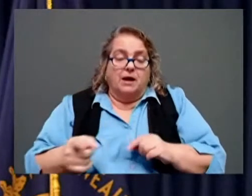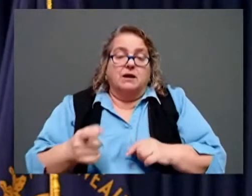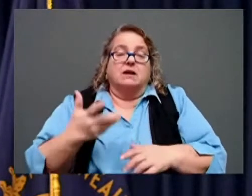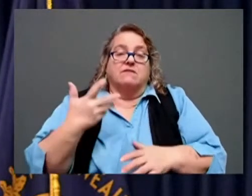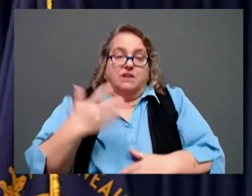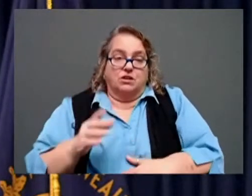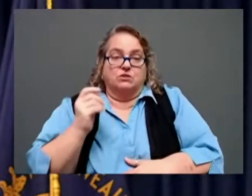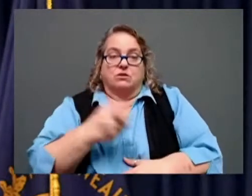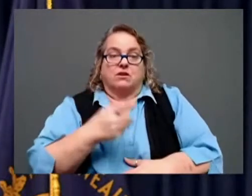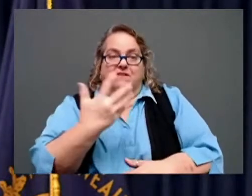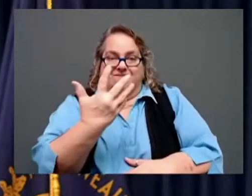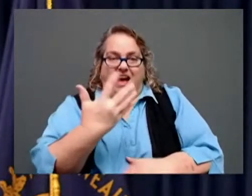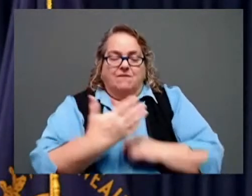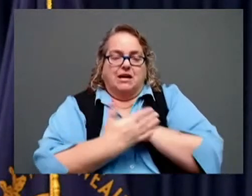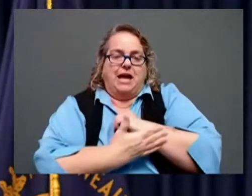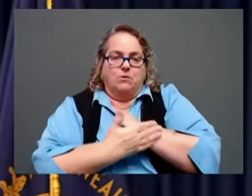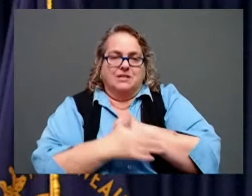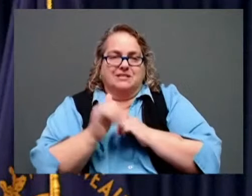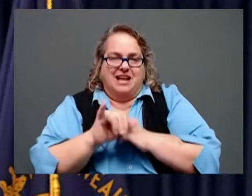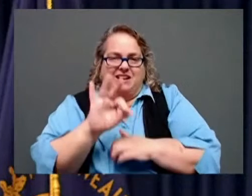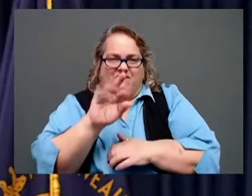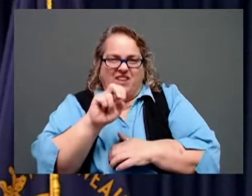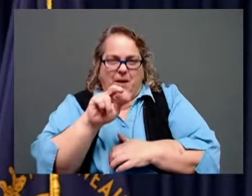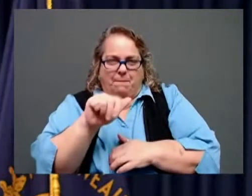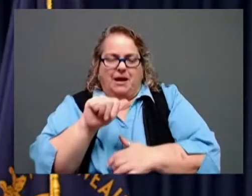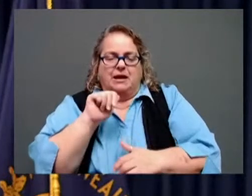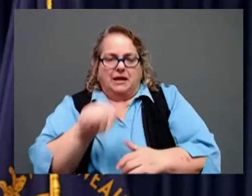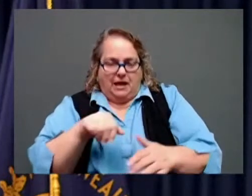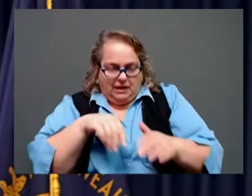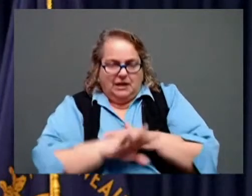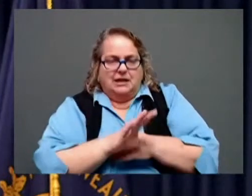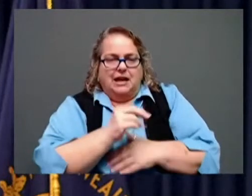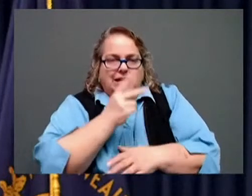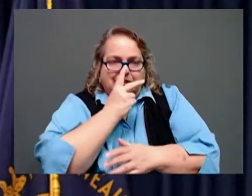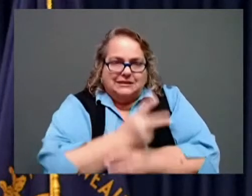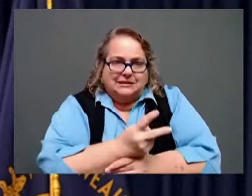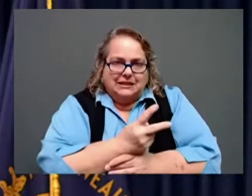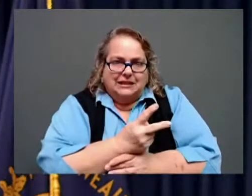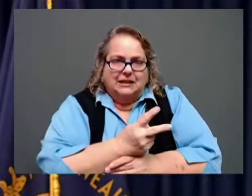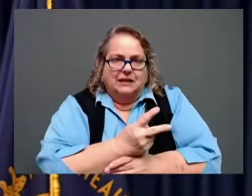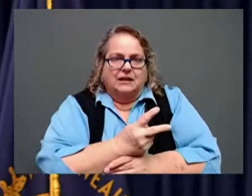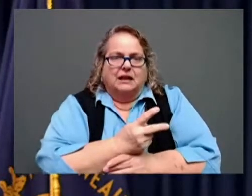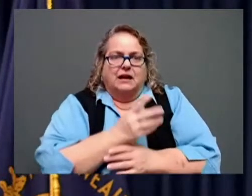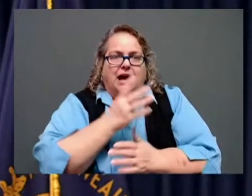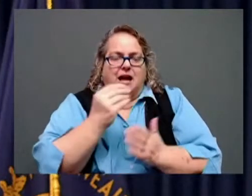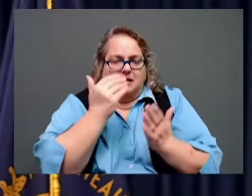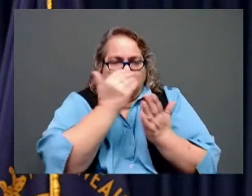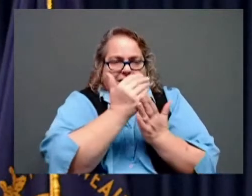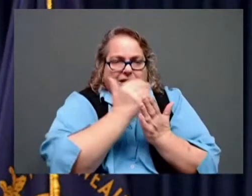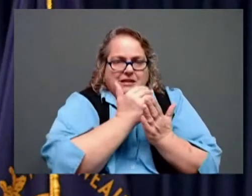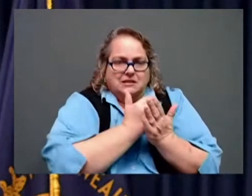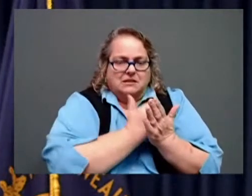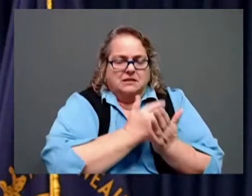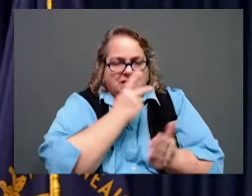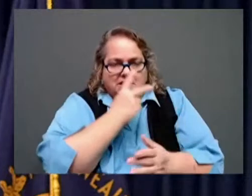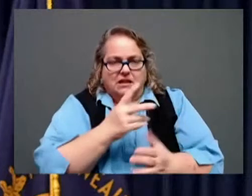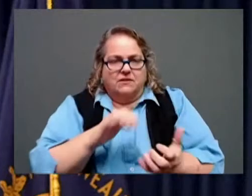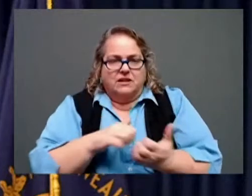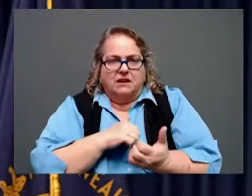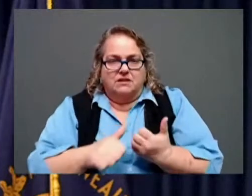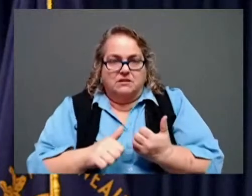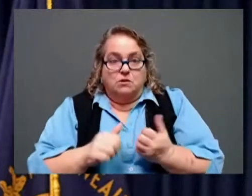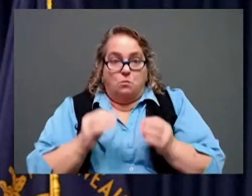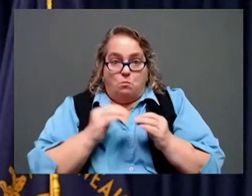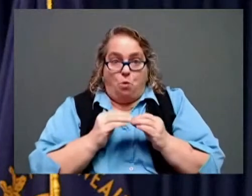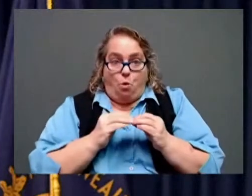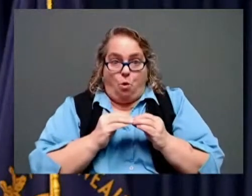could get to and see and chronicle or the devastation. More are going